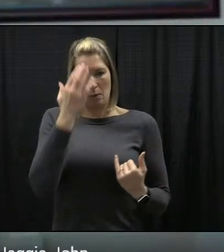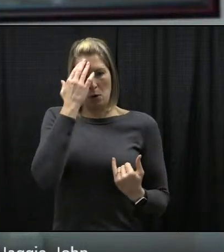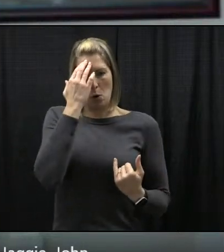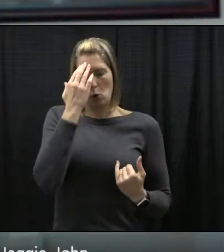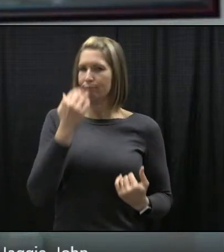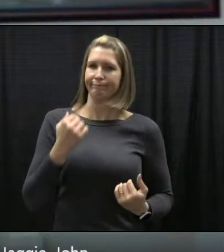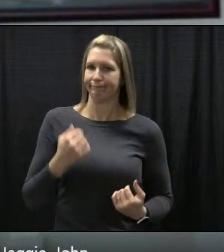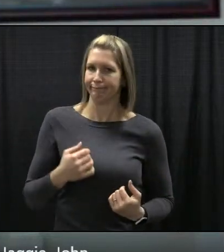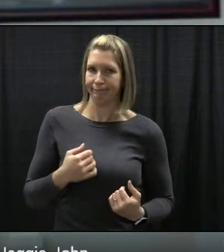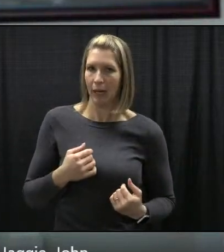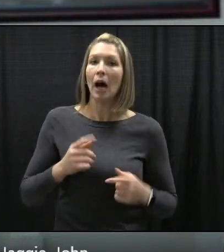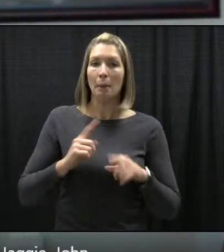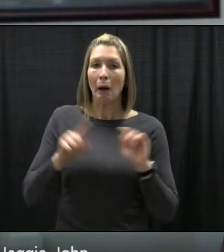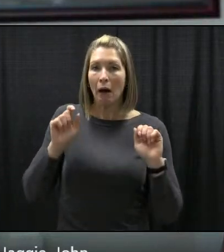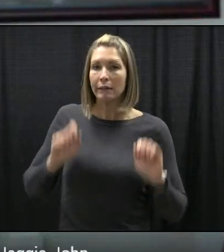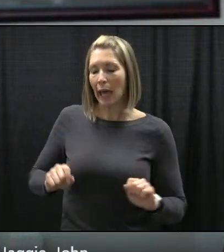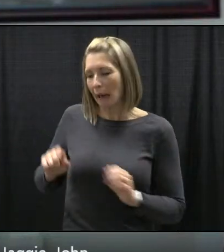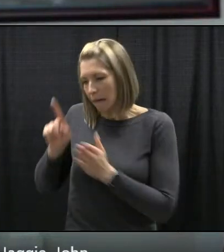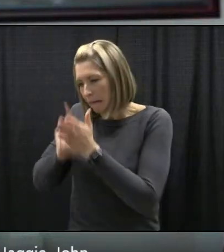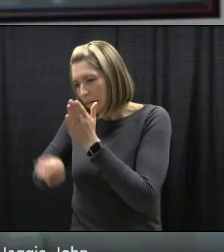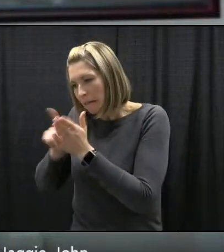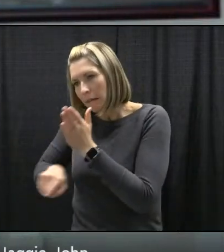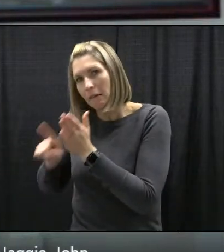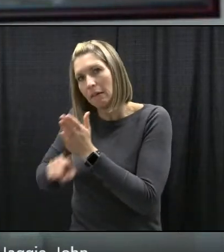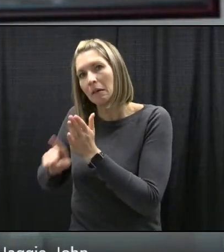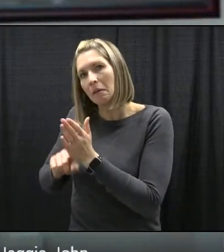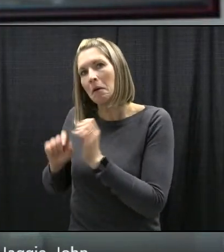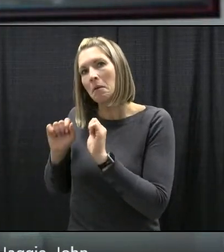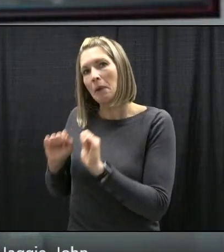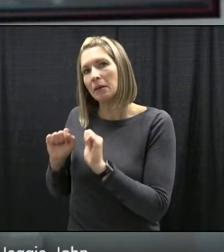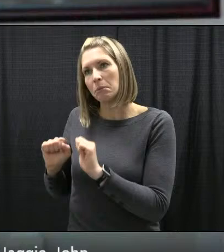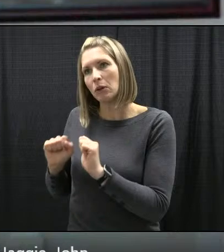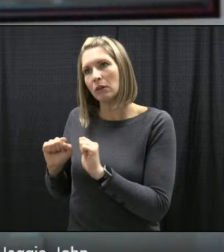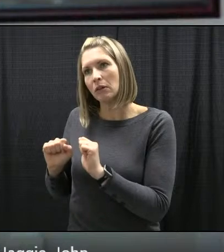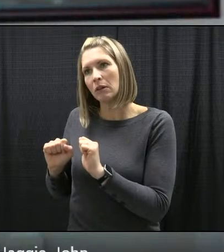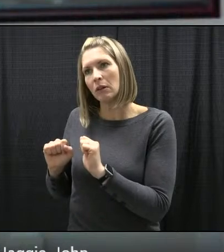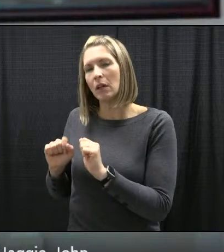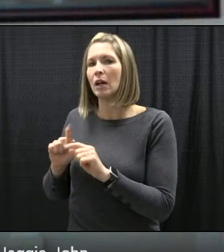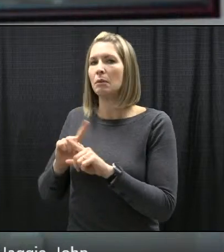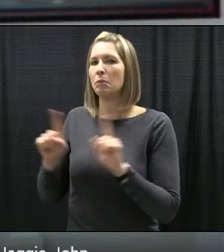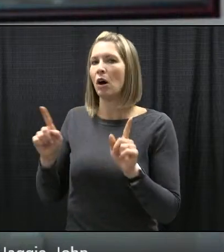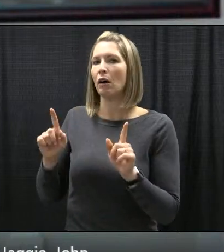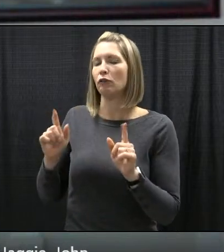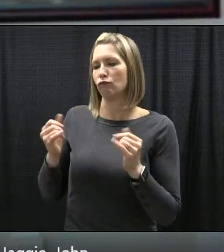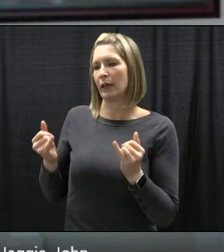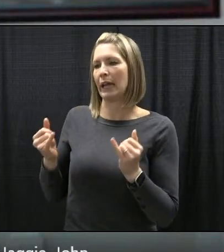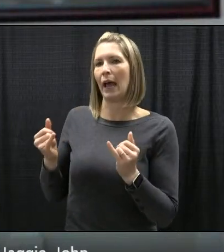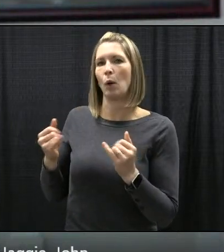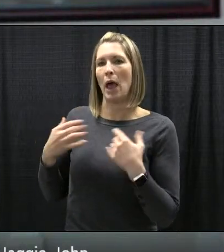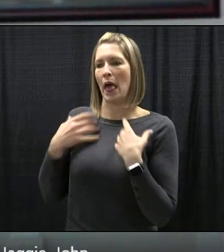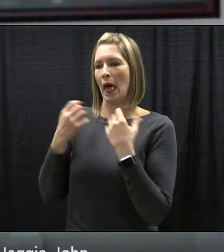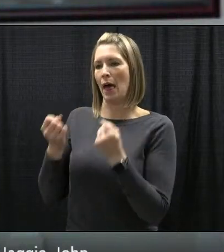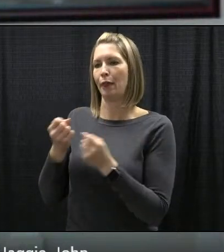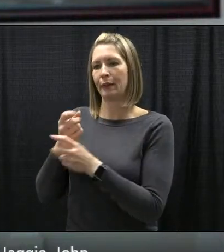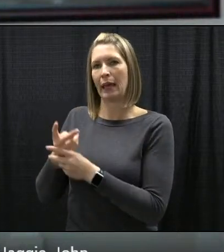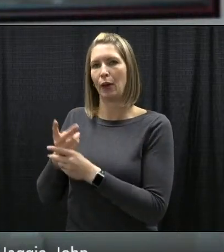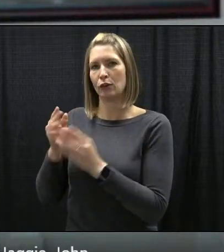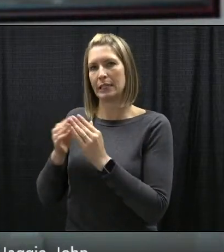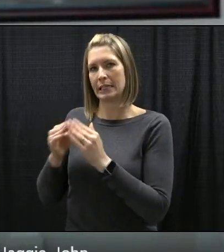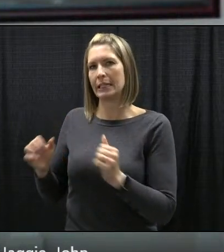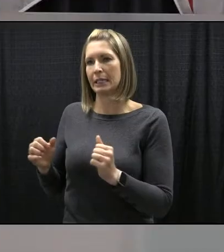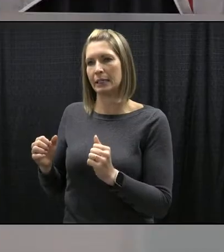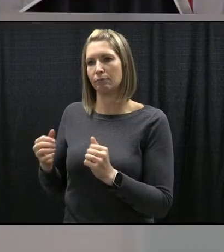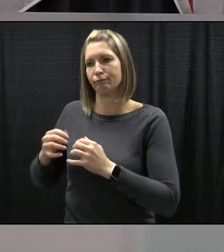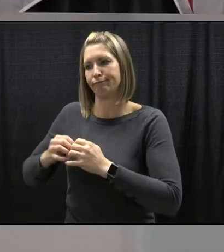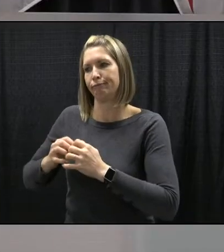number, bearing in mind our IT systems are really just coming back to functional at the moment, but I can go and ask.